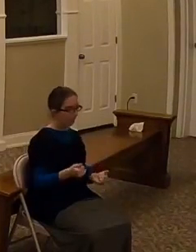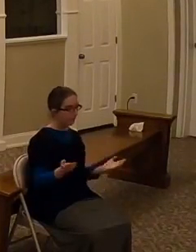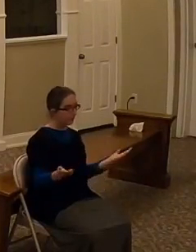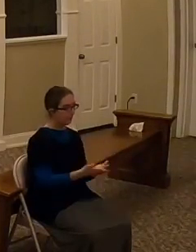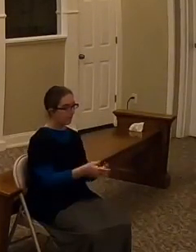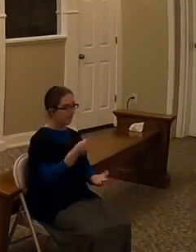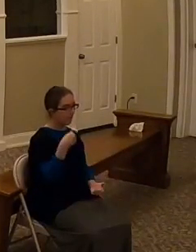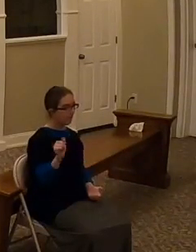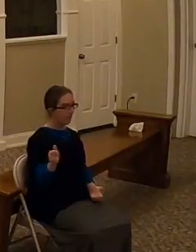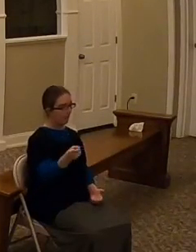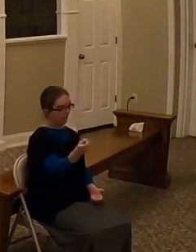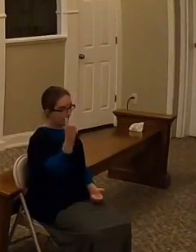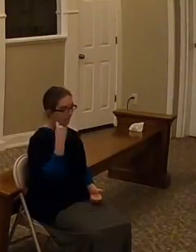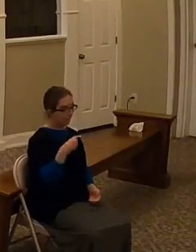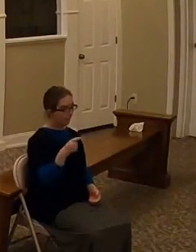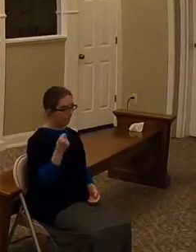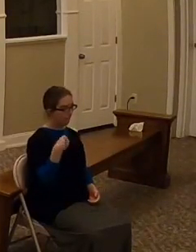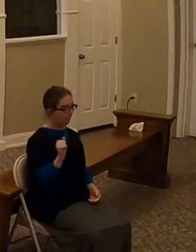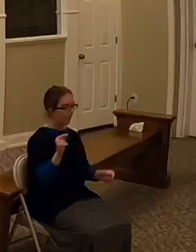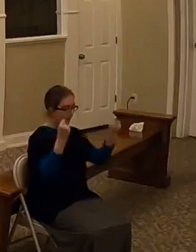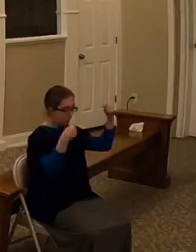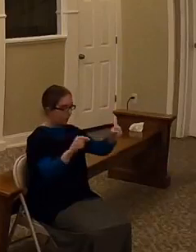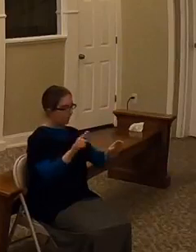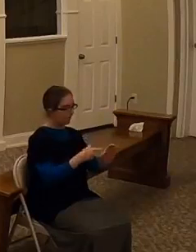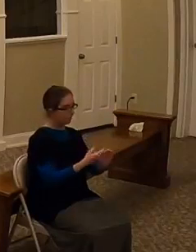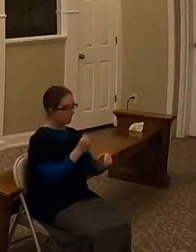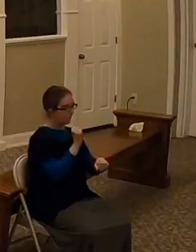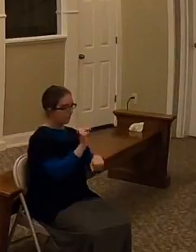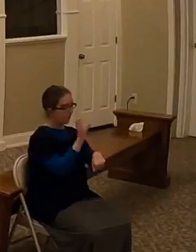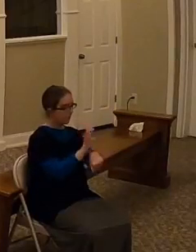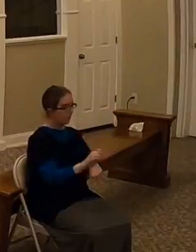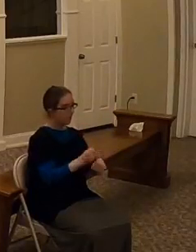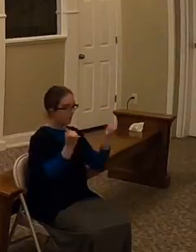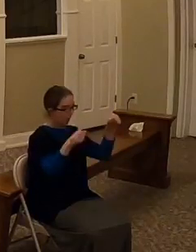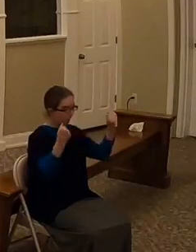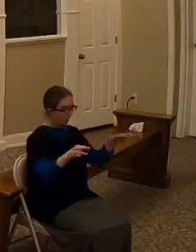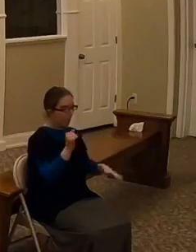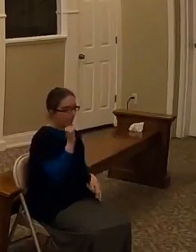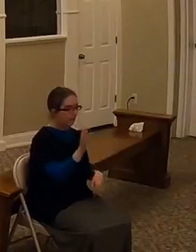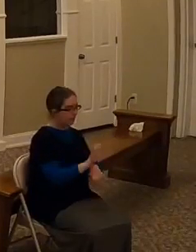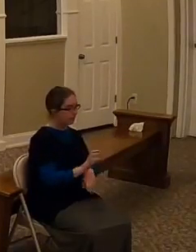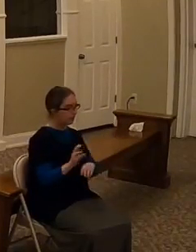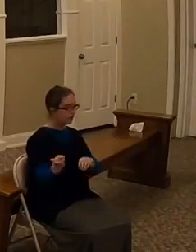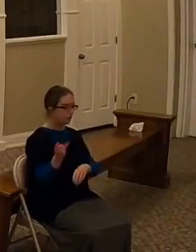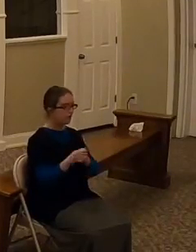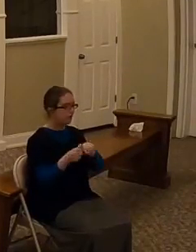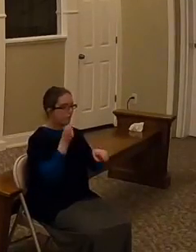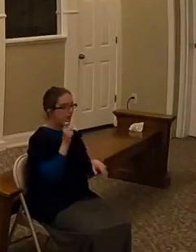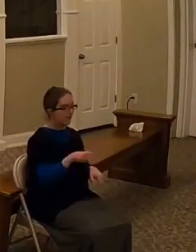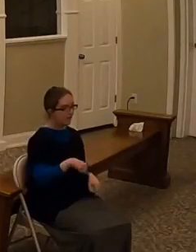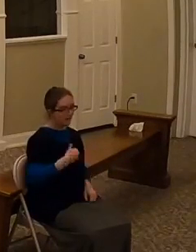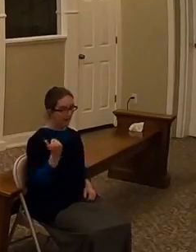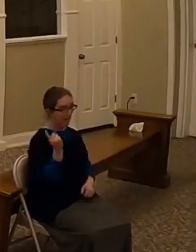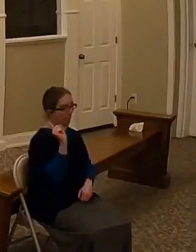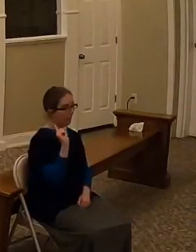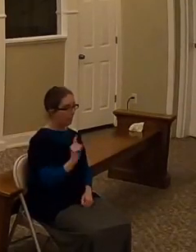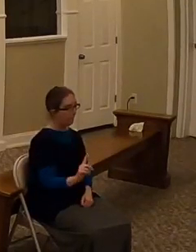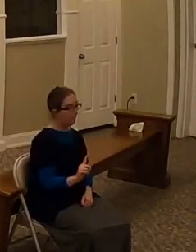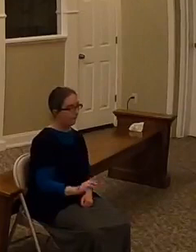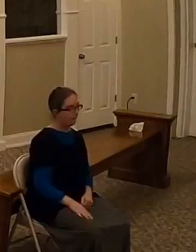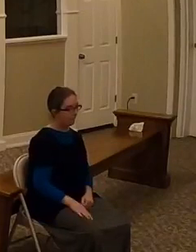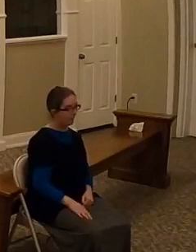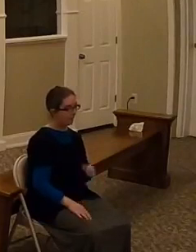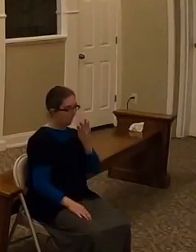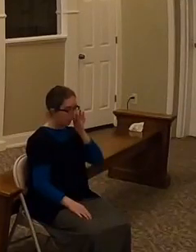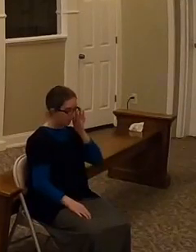up. And they're trying to start a church. I'm sorry, there already is a church. We don't need another one. Hallelujah.